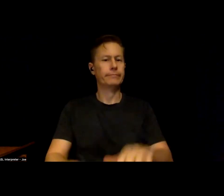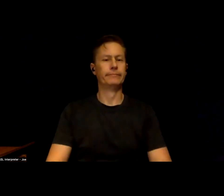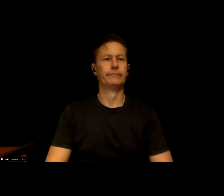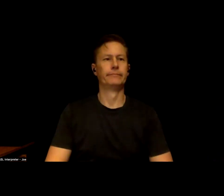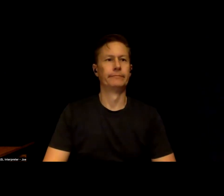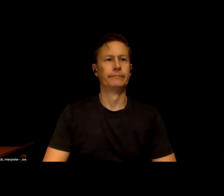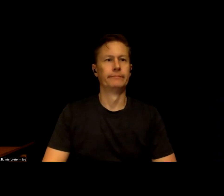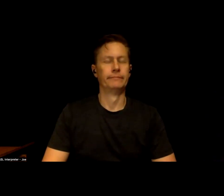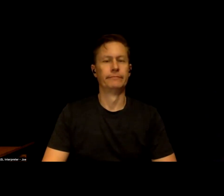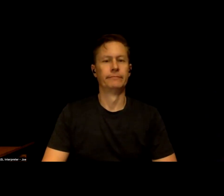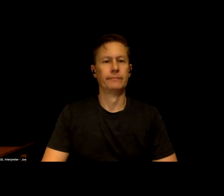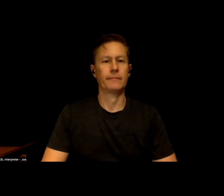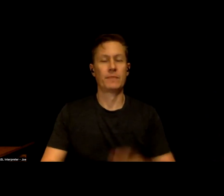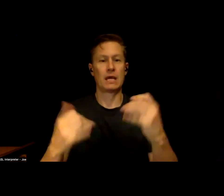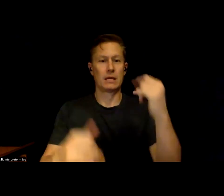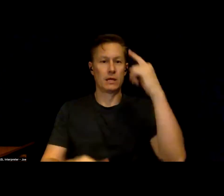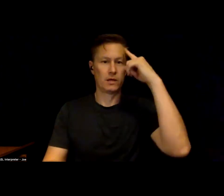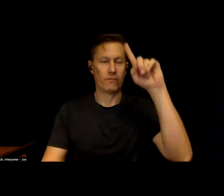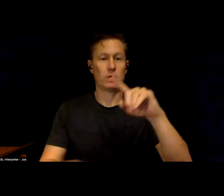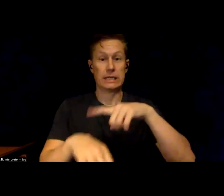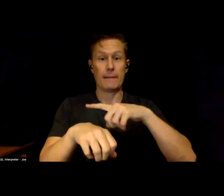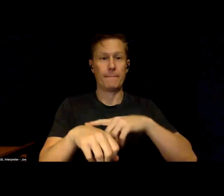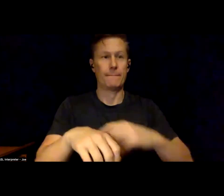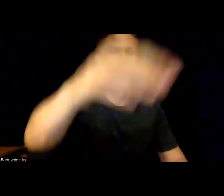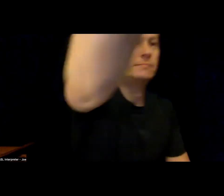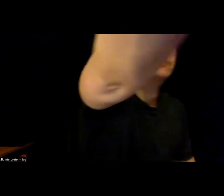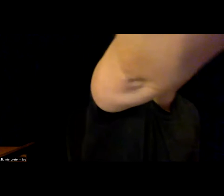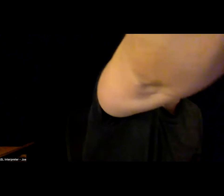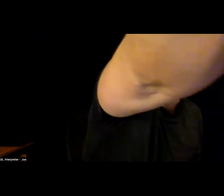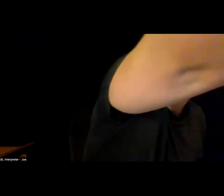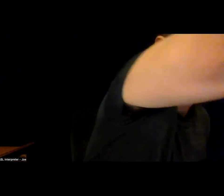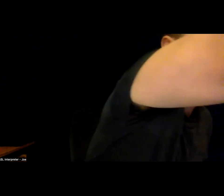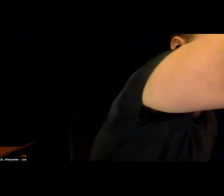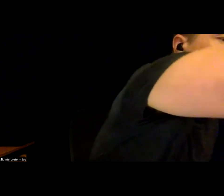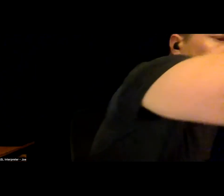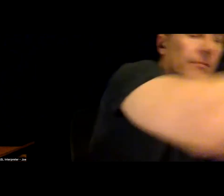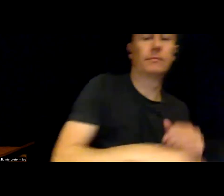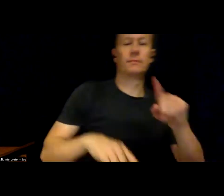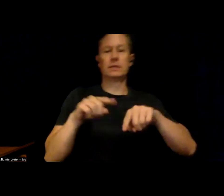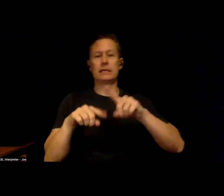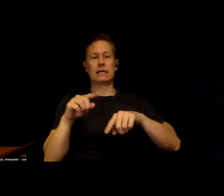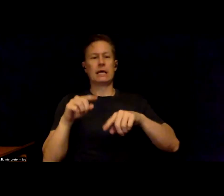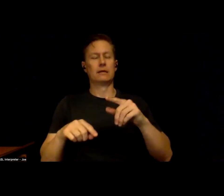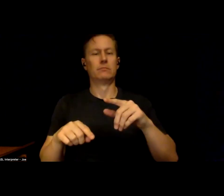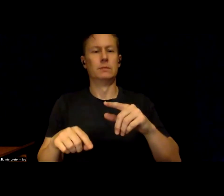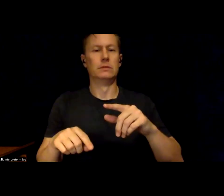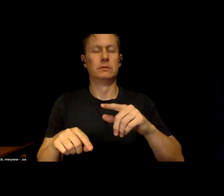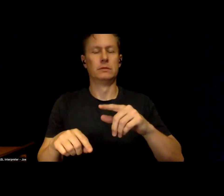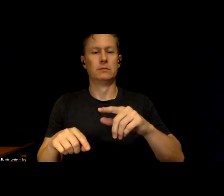For the sake of time, doesn't look like we are going to be able to take any further stories, but in the